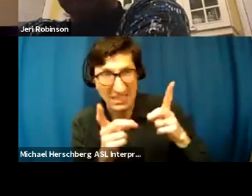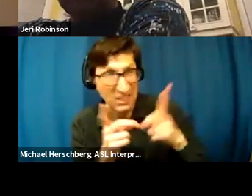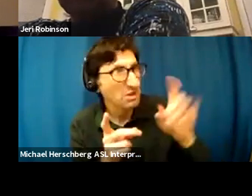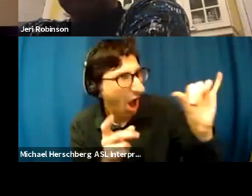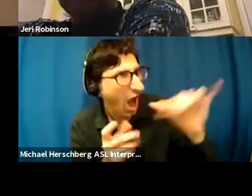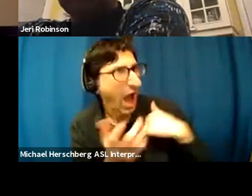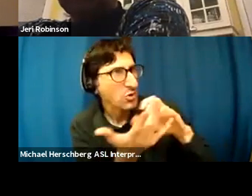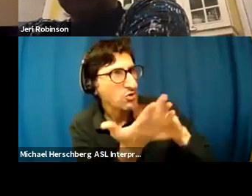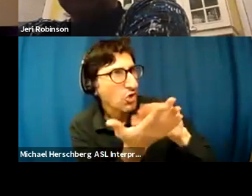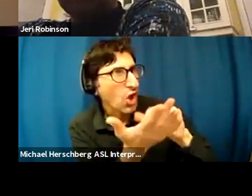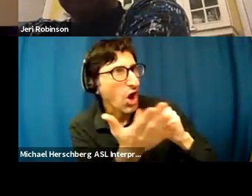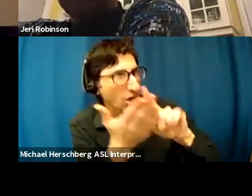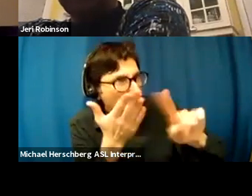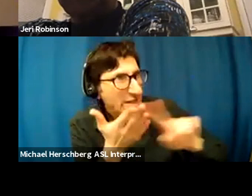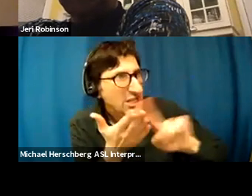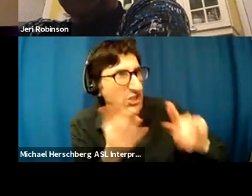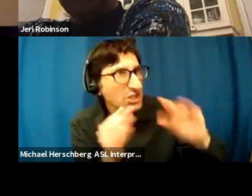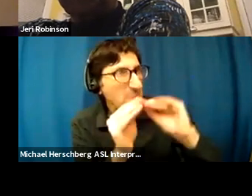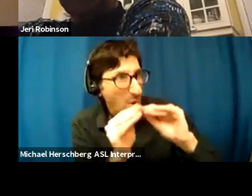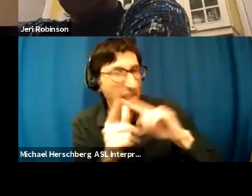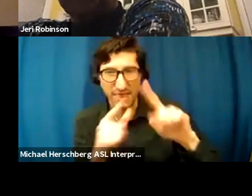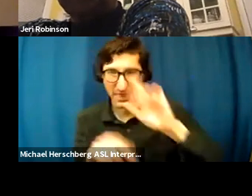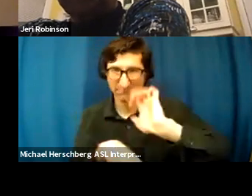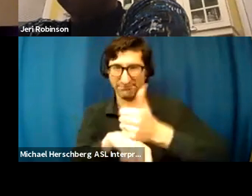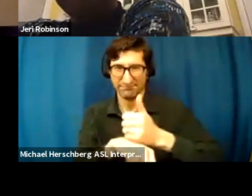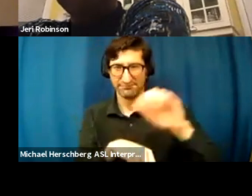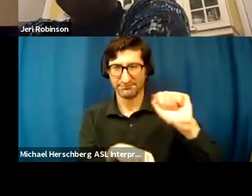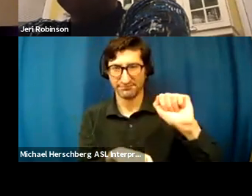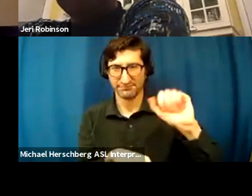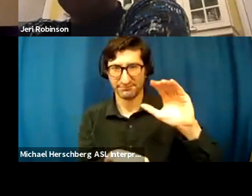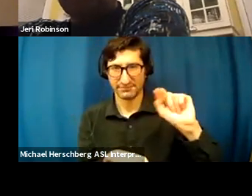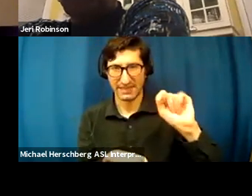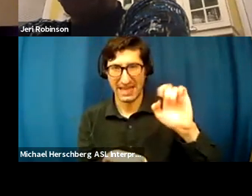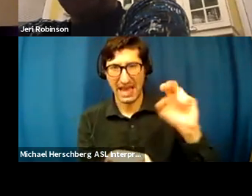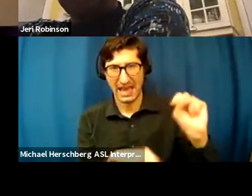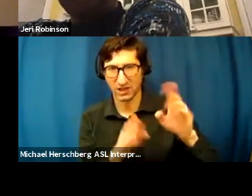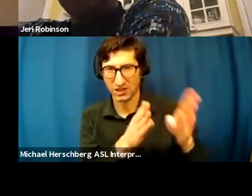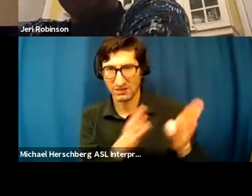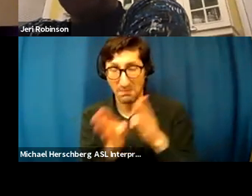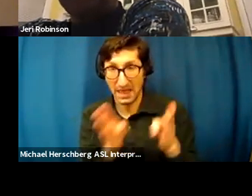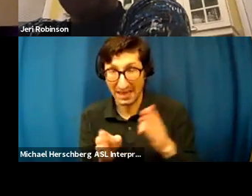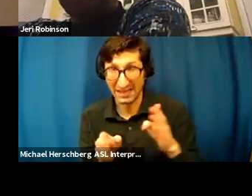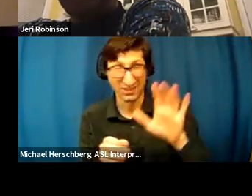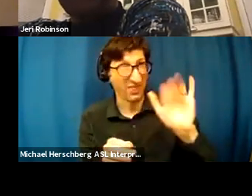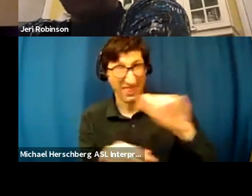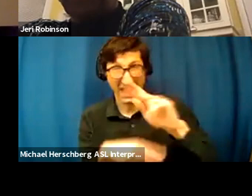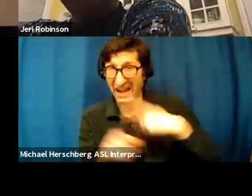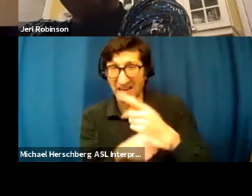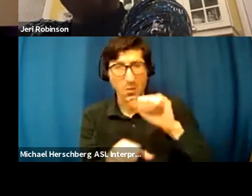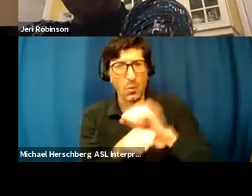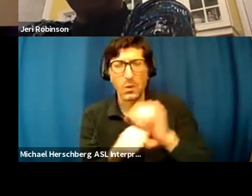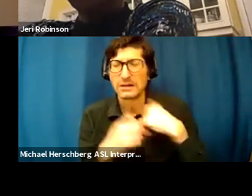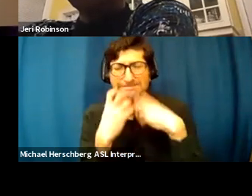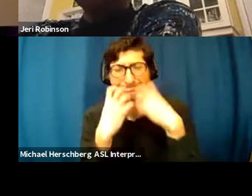do our research and let's sort of create an action plan. So it's very empowering work that I very much love.